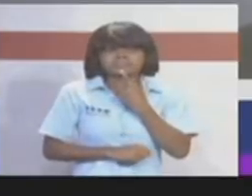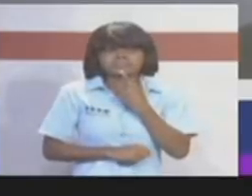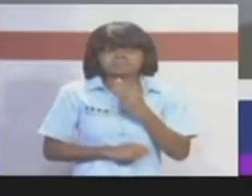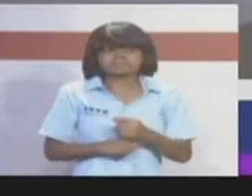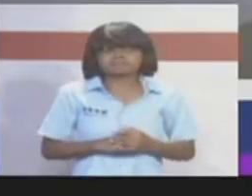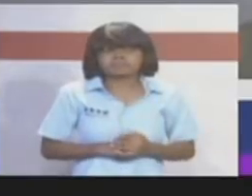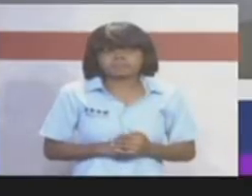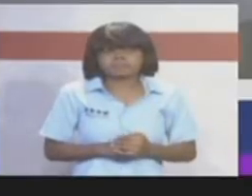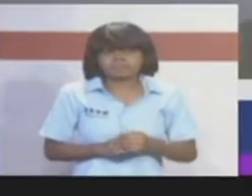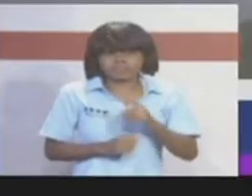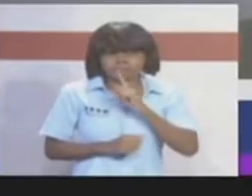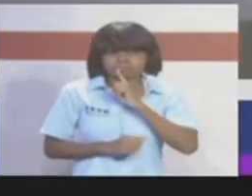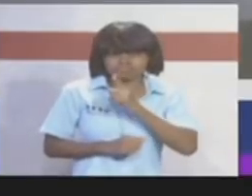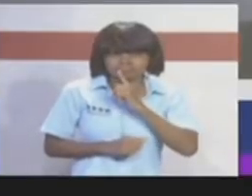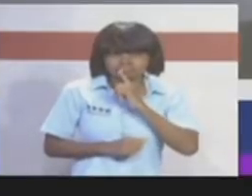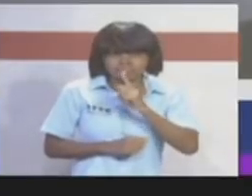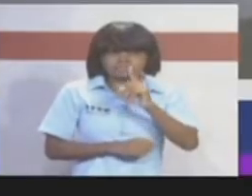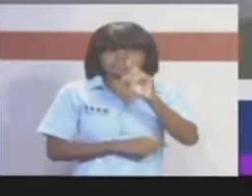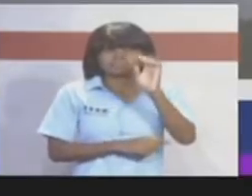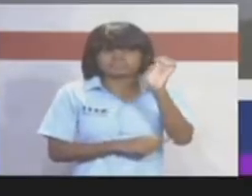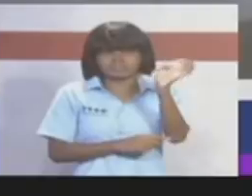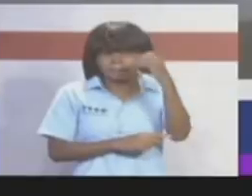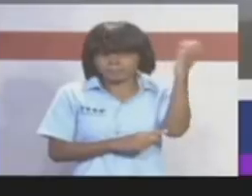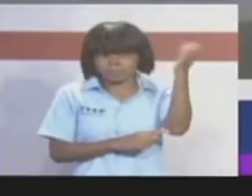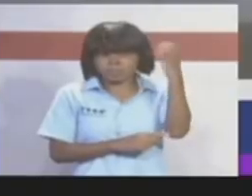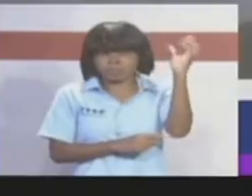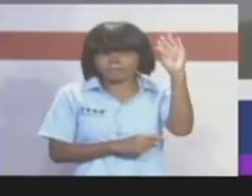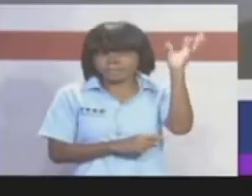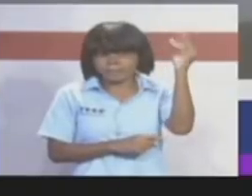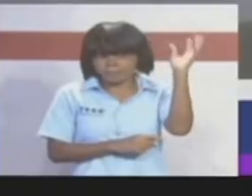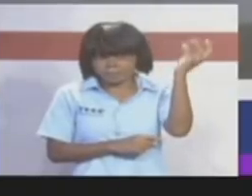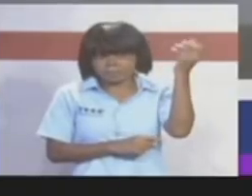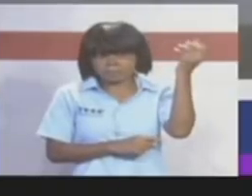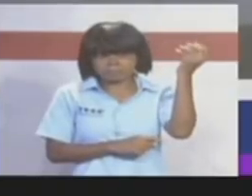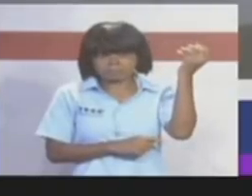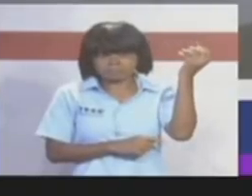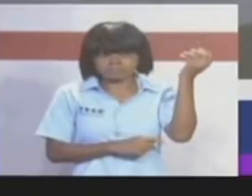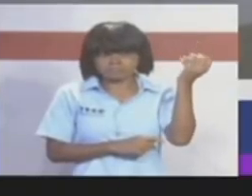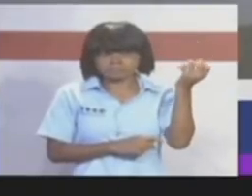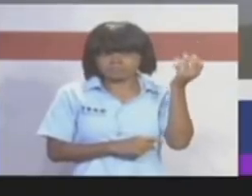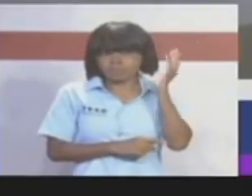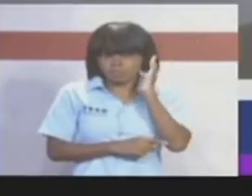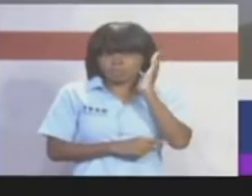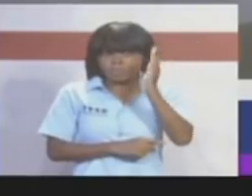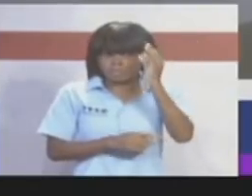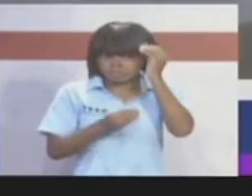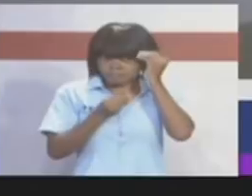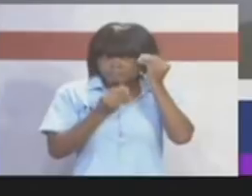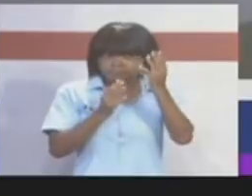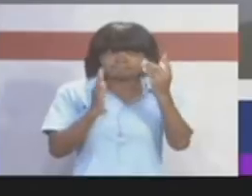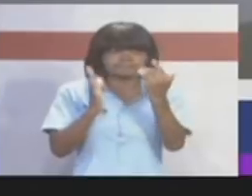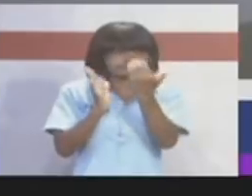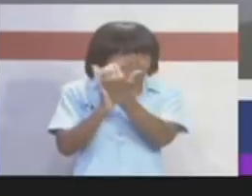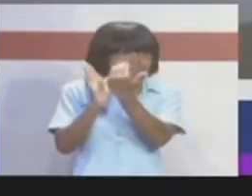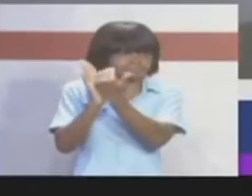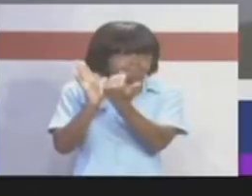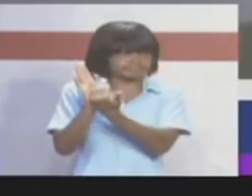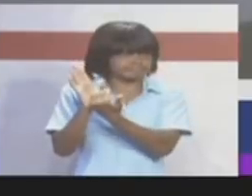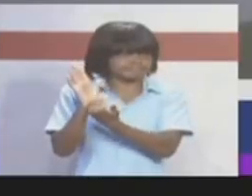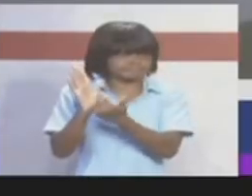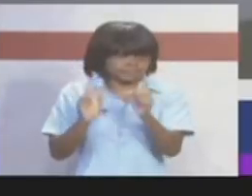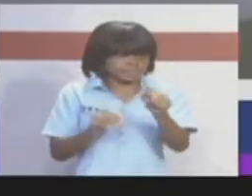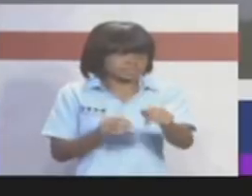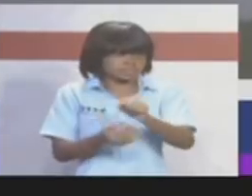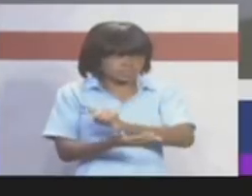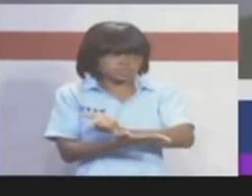state of emergency will be lifted later this week, that the public health regulations will still be used to an extent